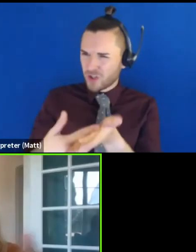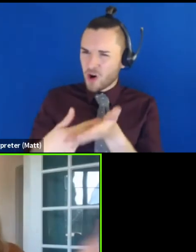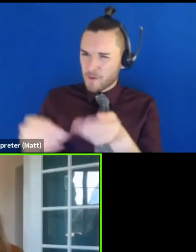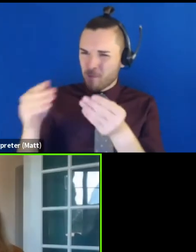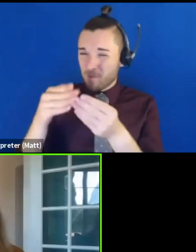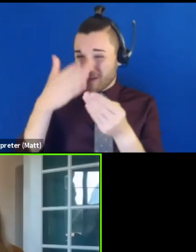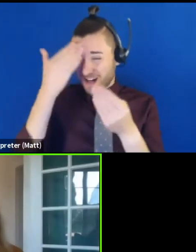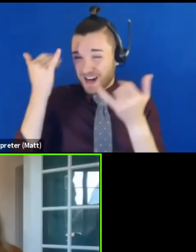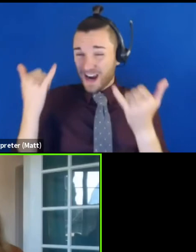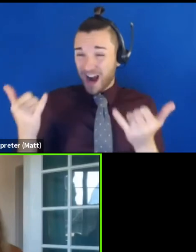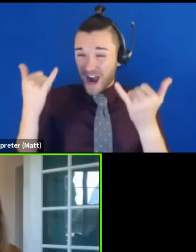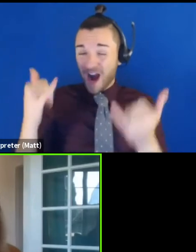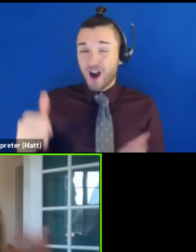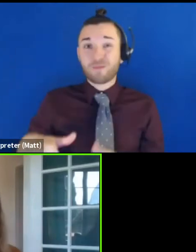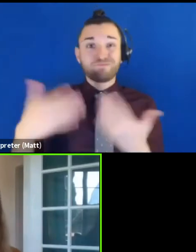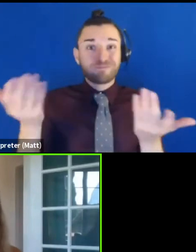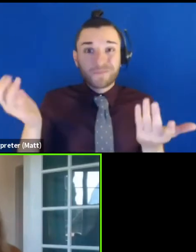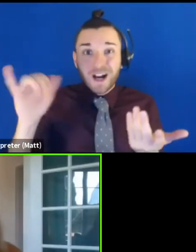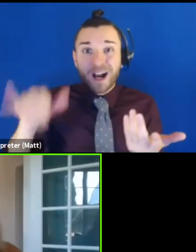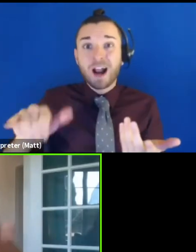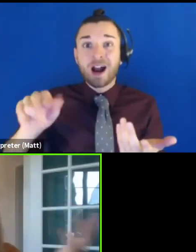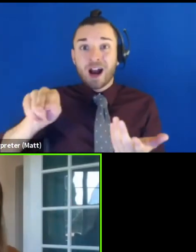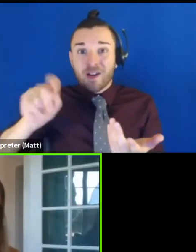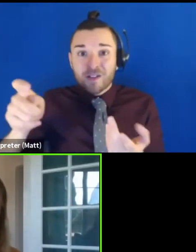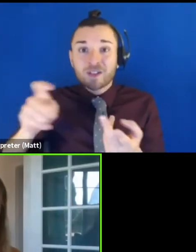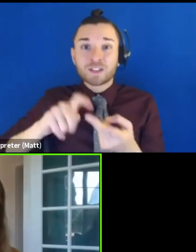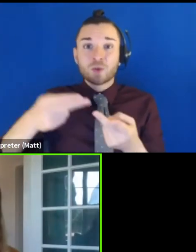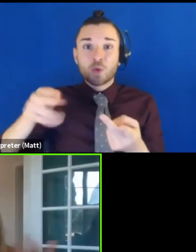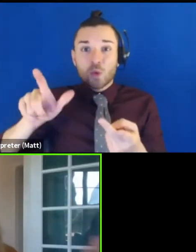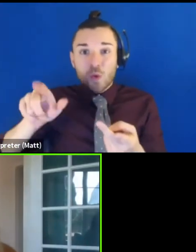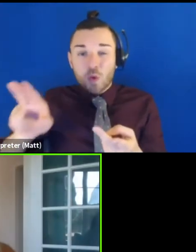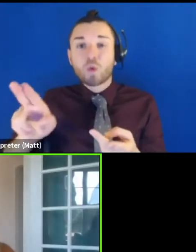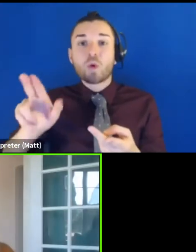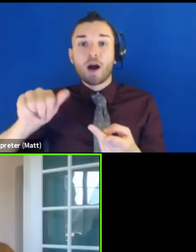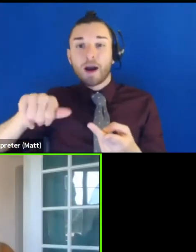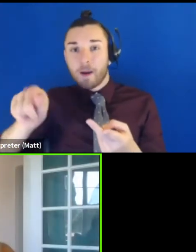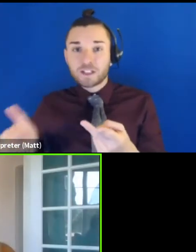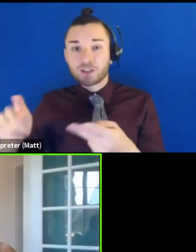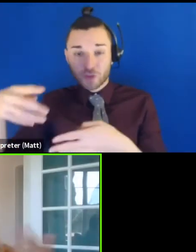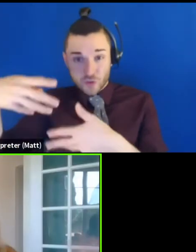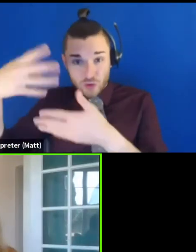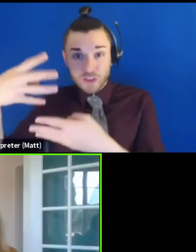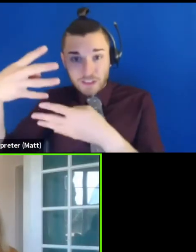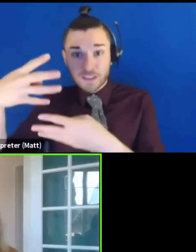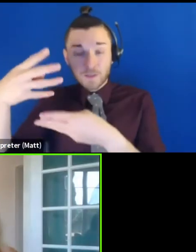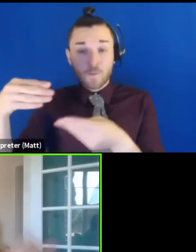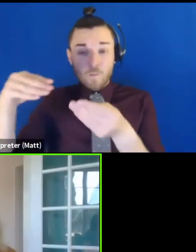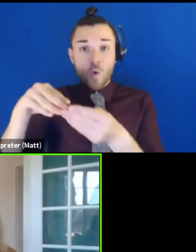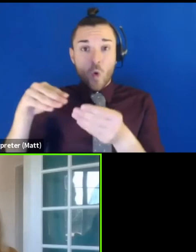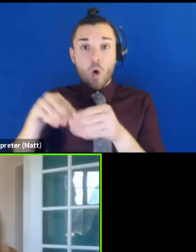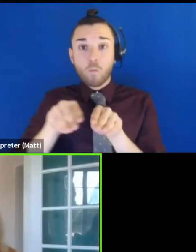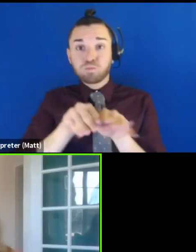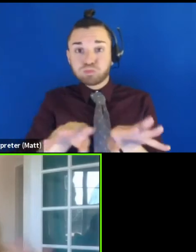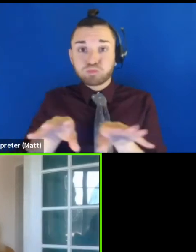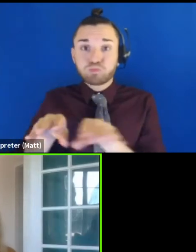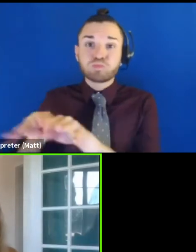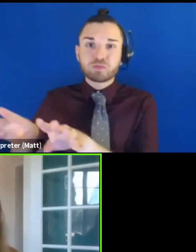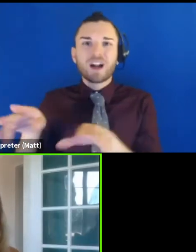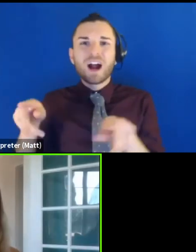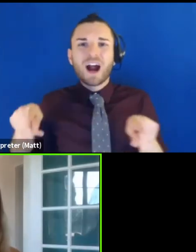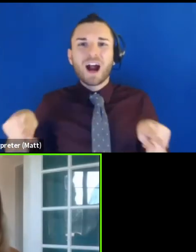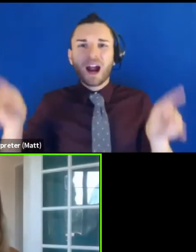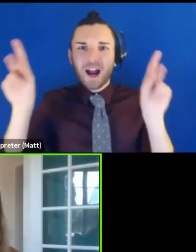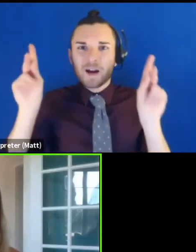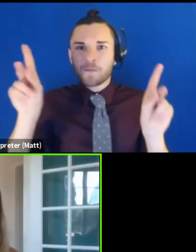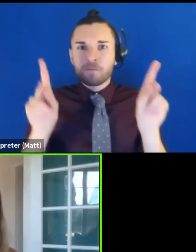that technology has changed television to create more representation, more creative control by the folks writing, by the diverse folks